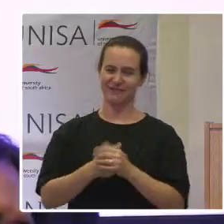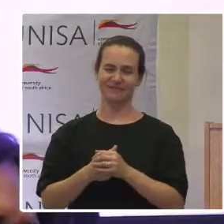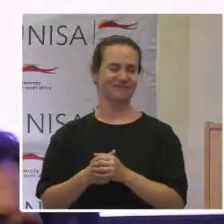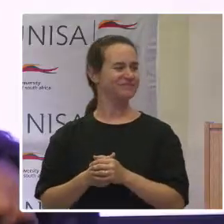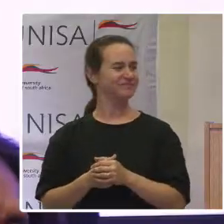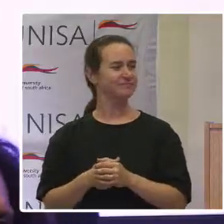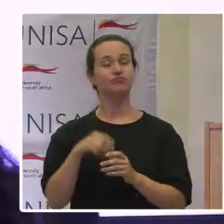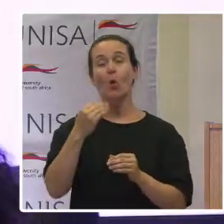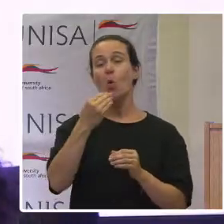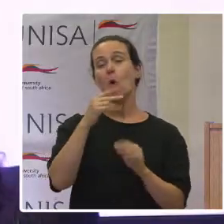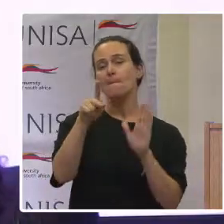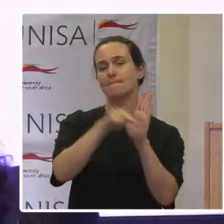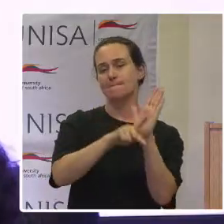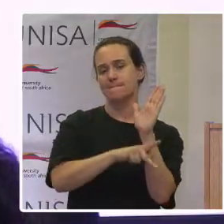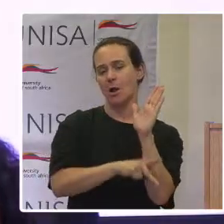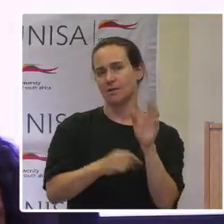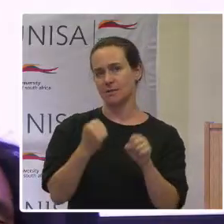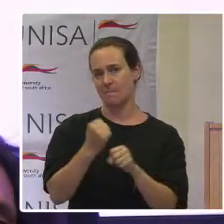not. Policymakers.